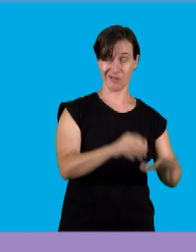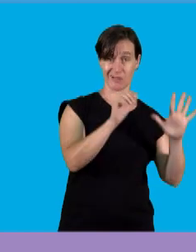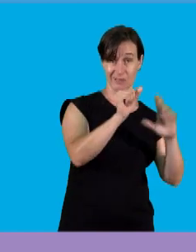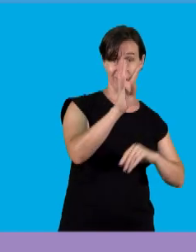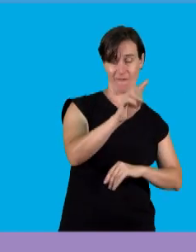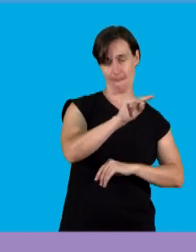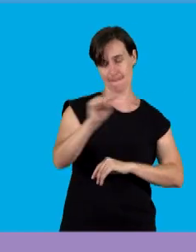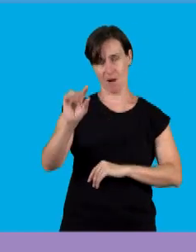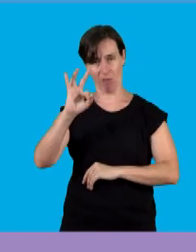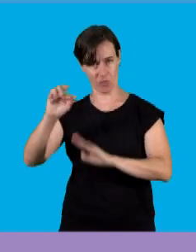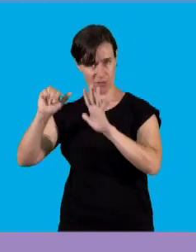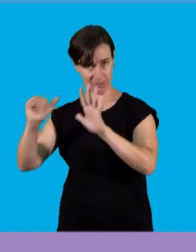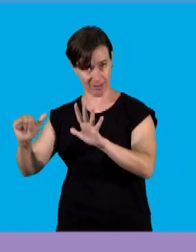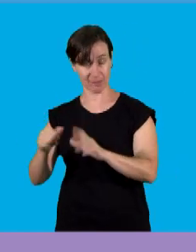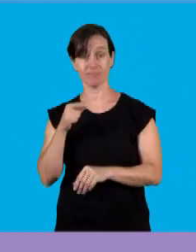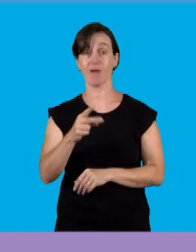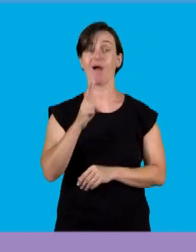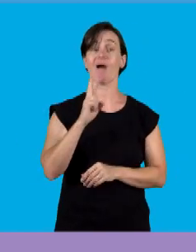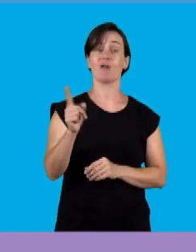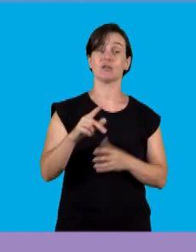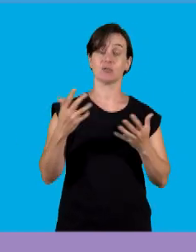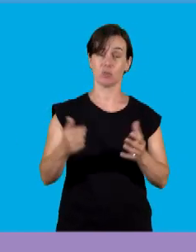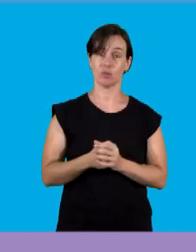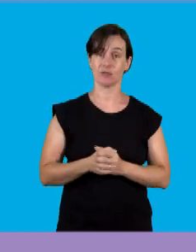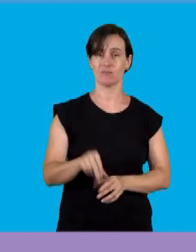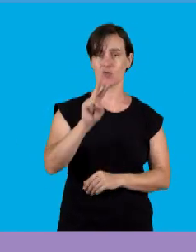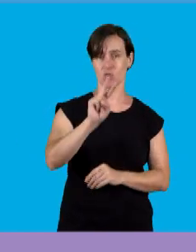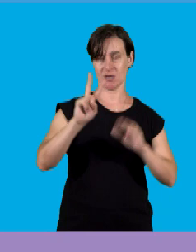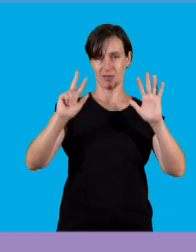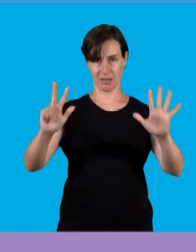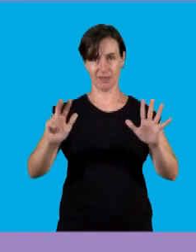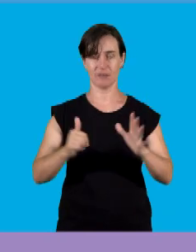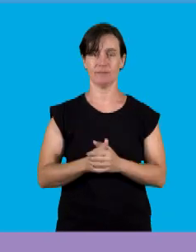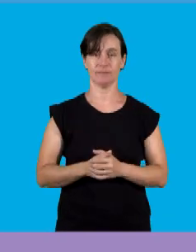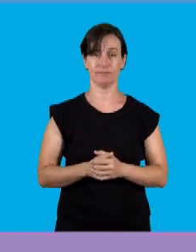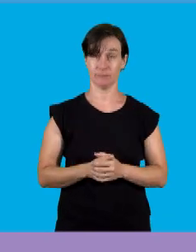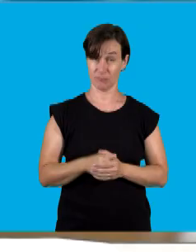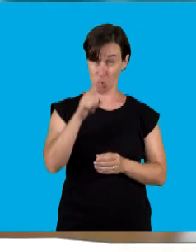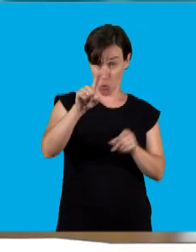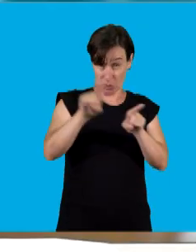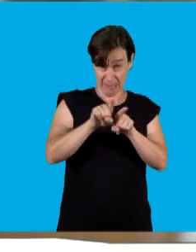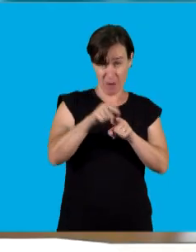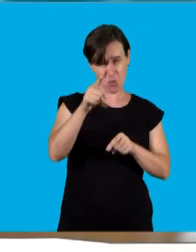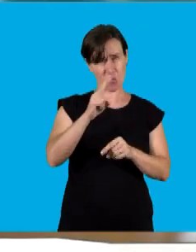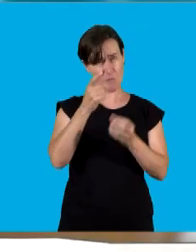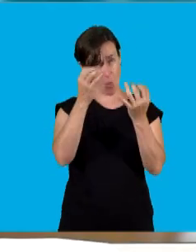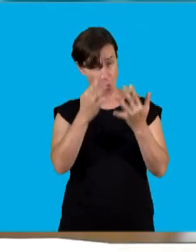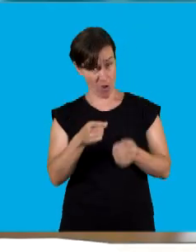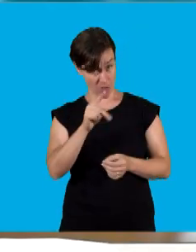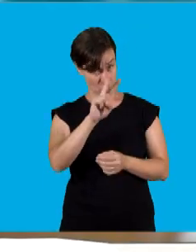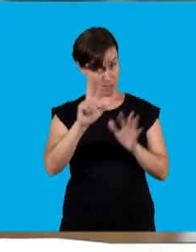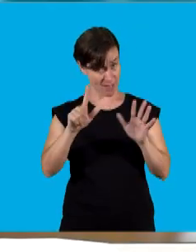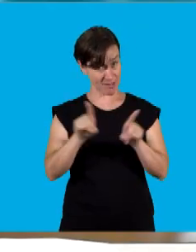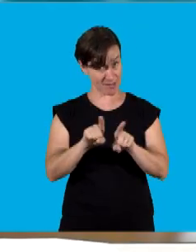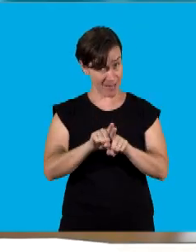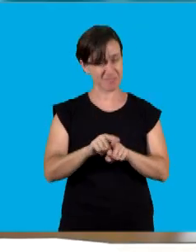our 36, and that is going to give us a 28. Did you also get 28? I